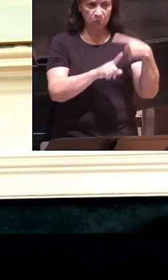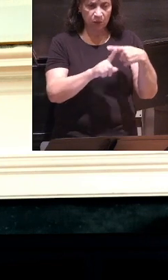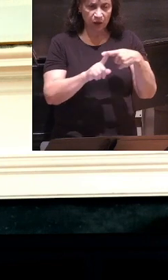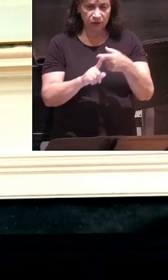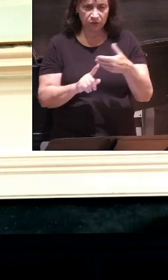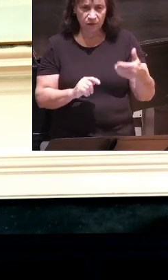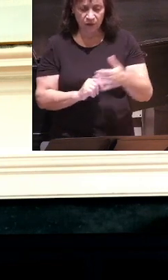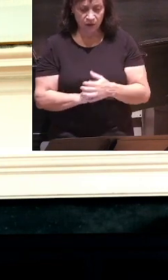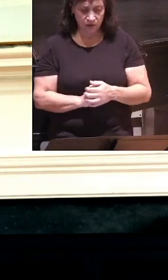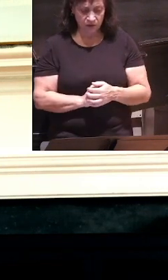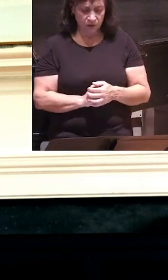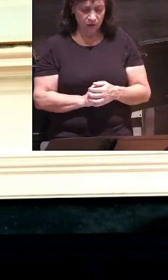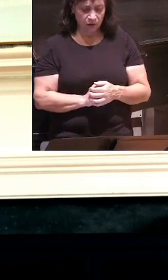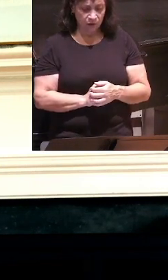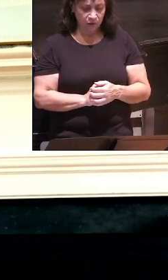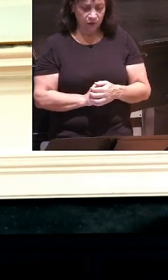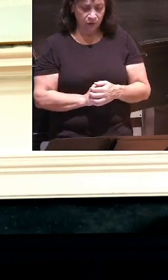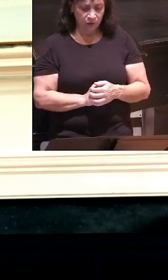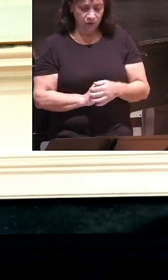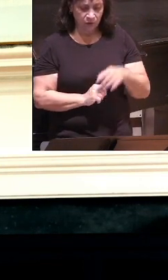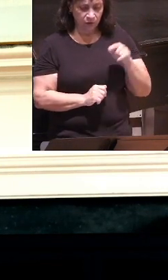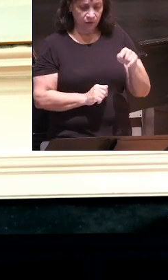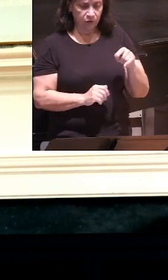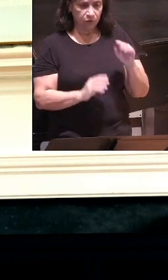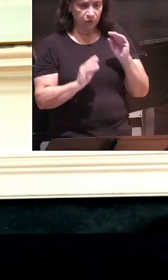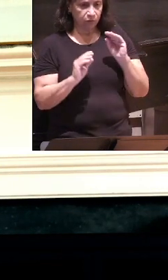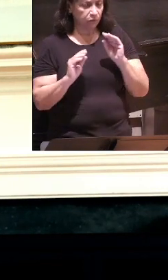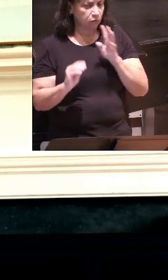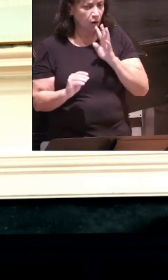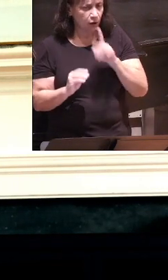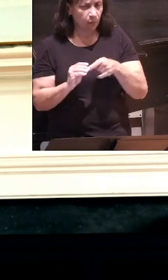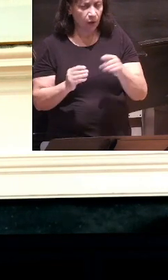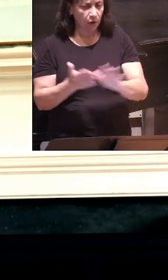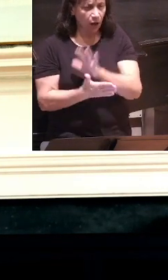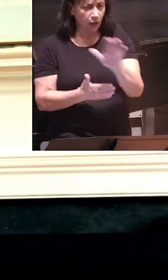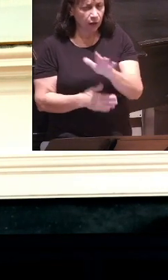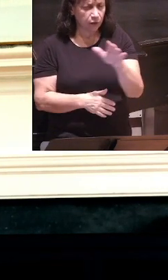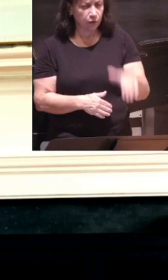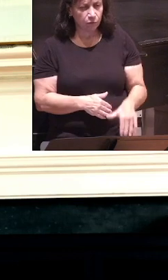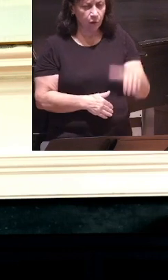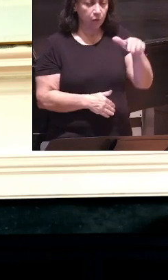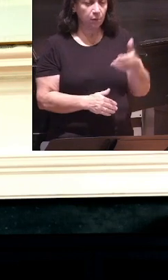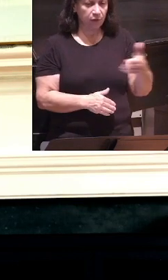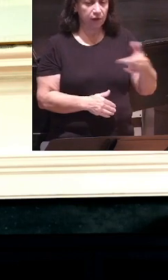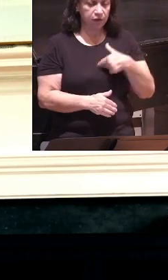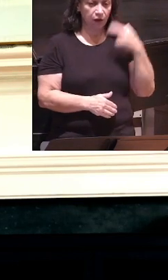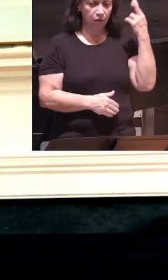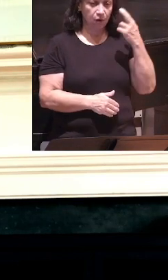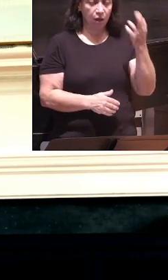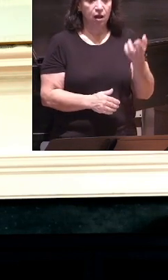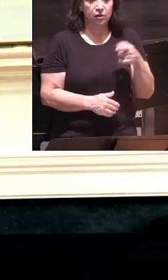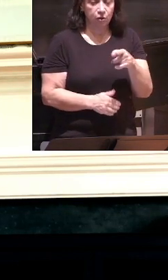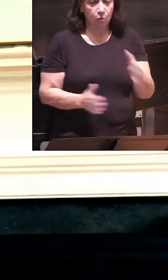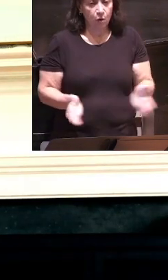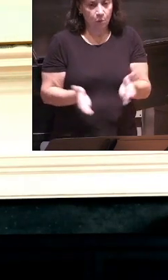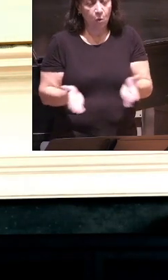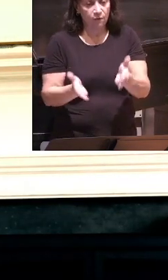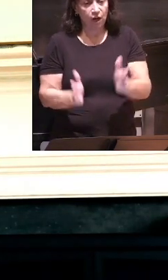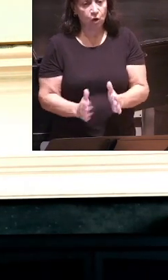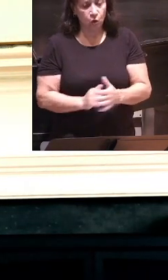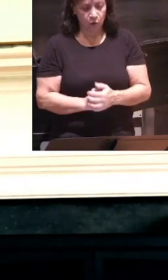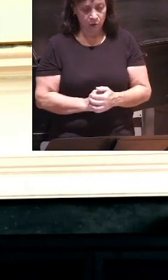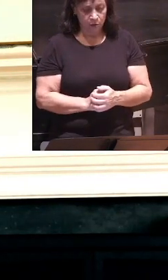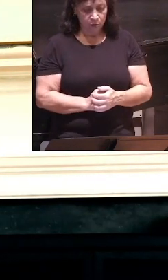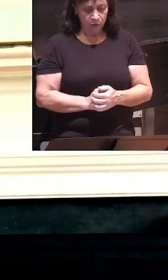car rides and stuff. We would talk about college, growing up and stuff. I realized he was also a big motivator for me. That